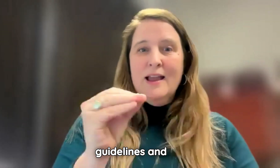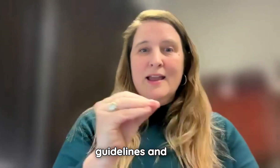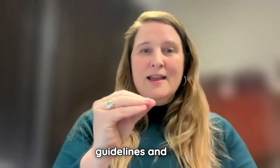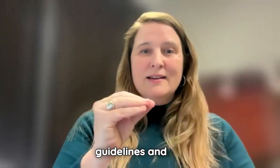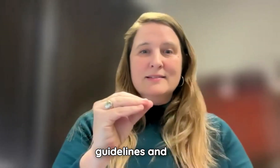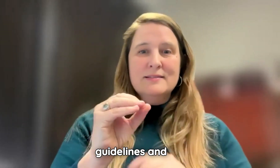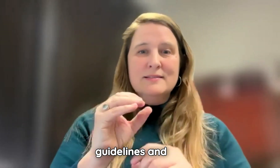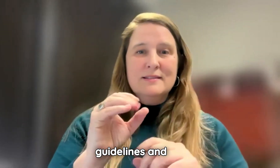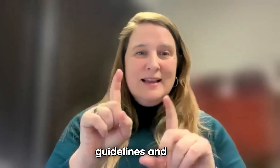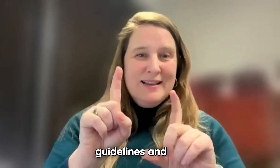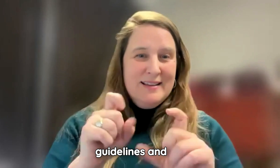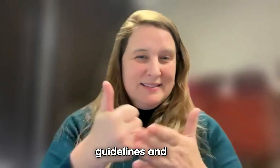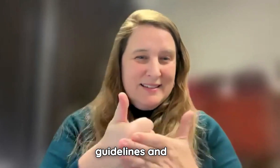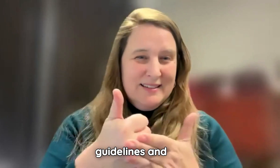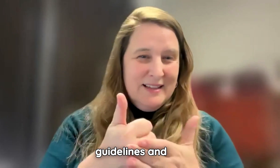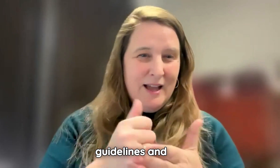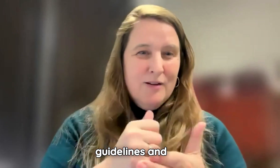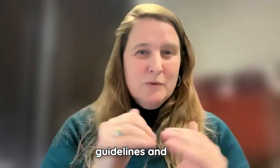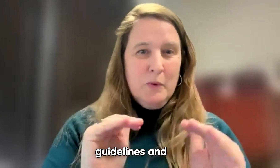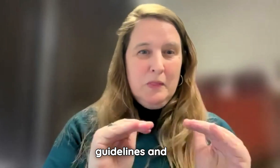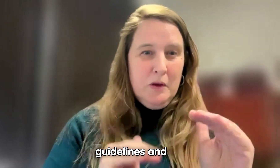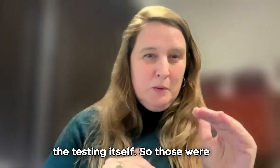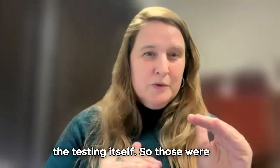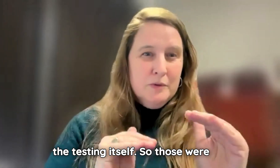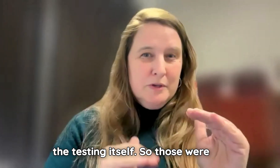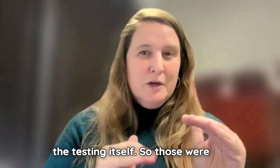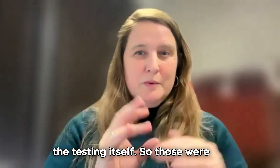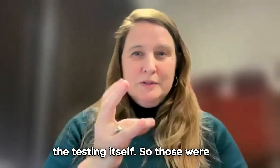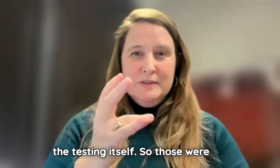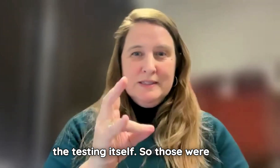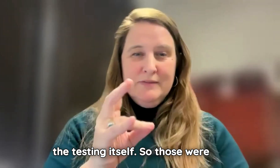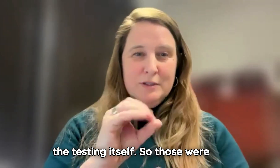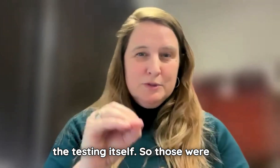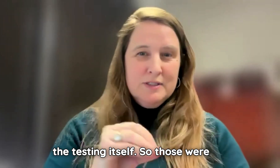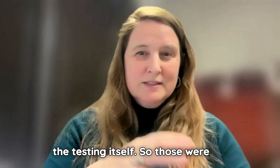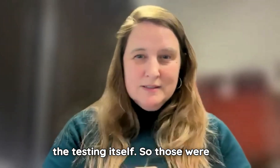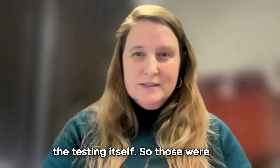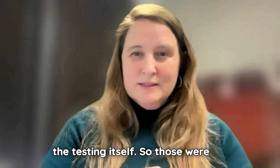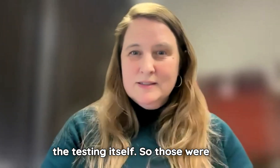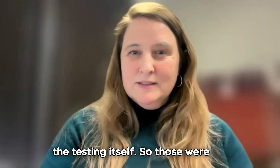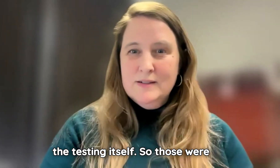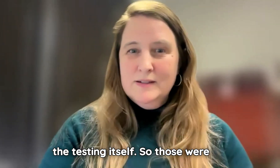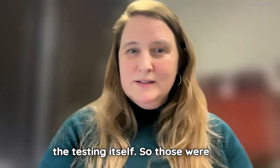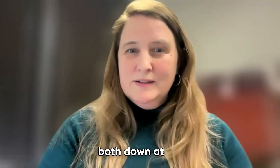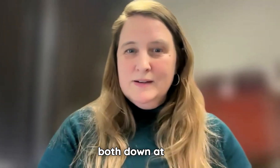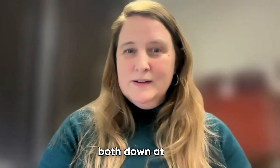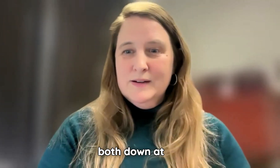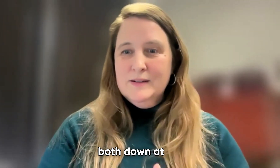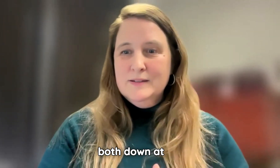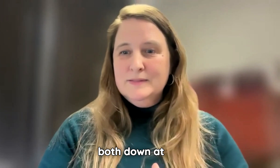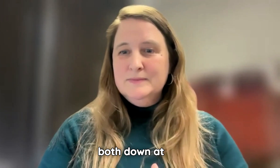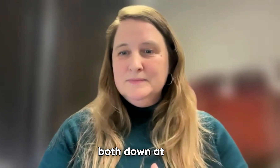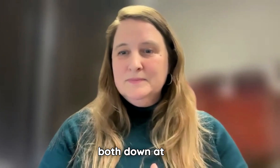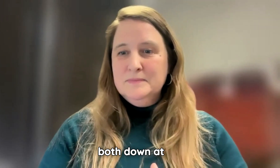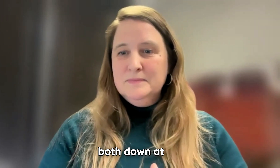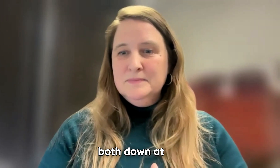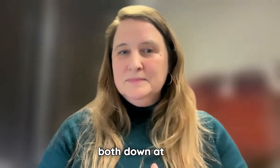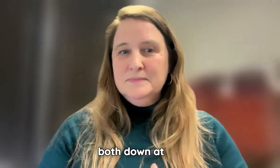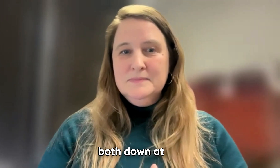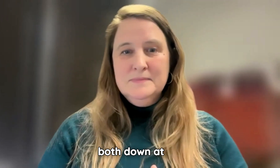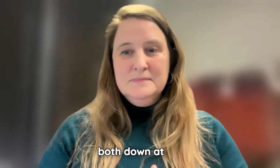understanding the guidelines and the testing itself. So those were both down